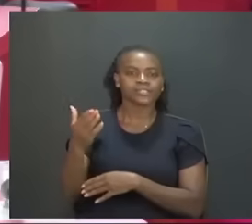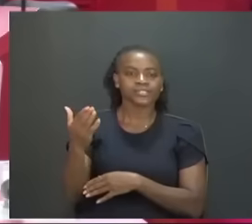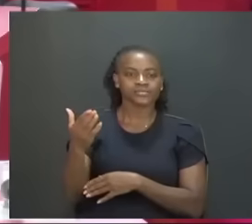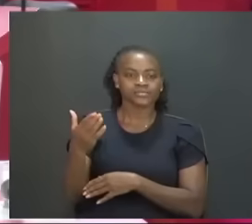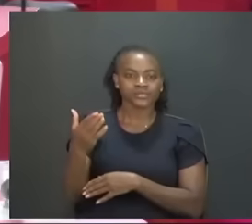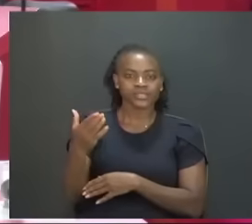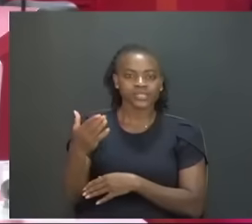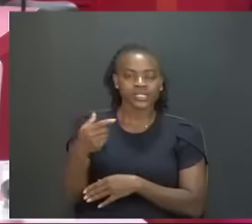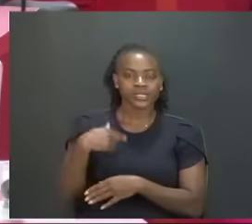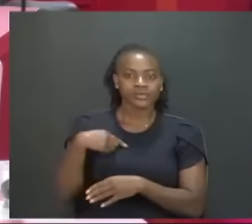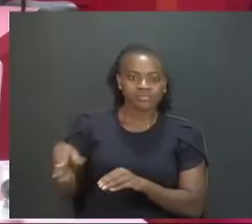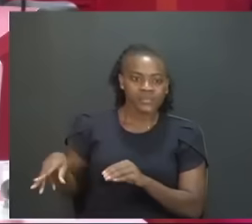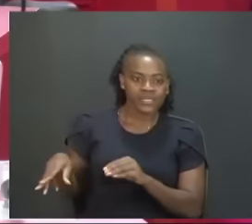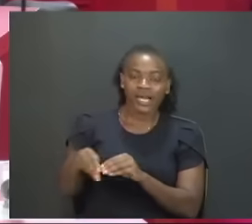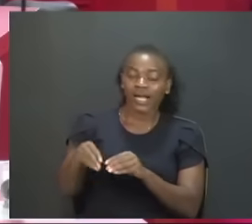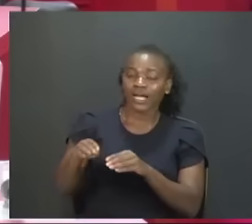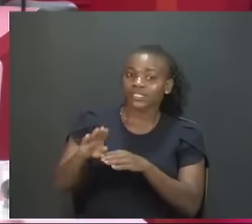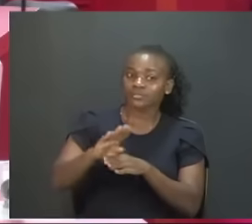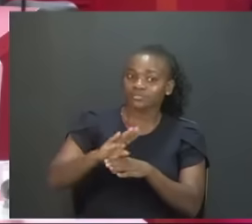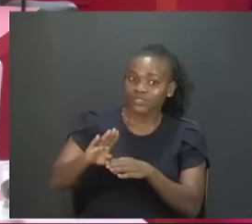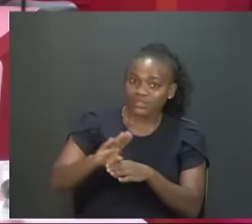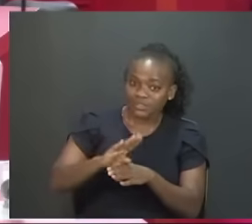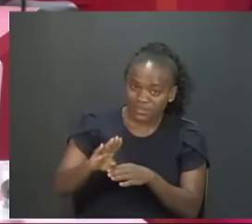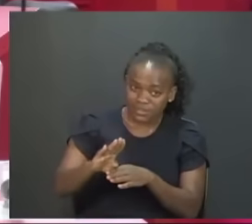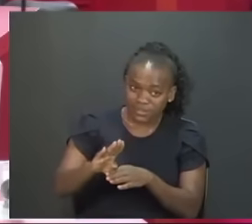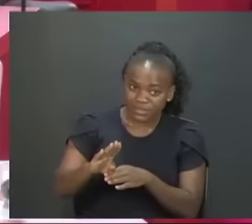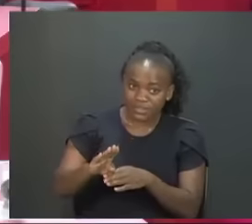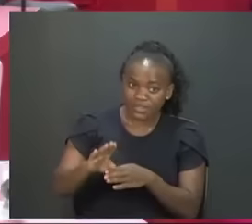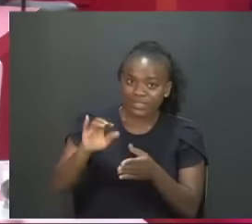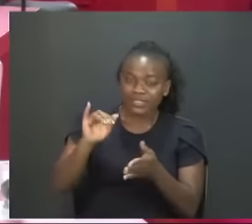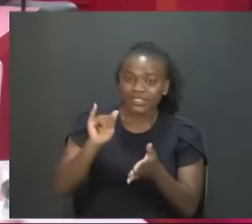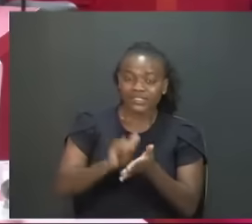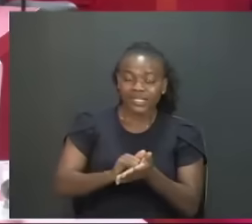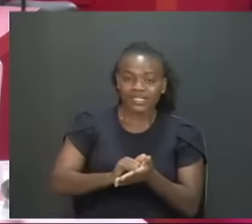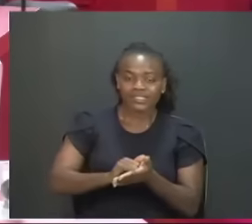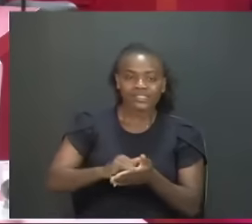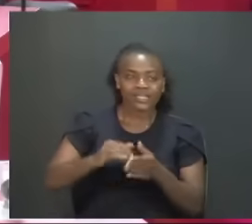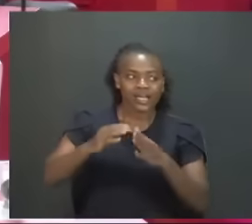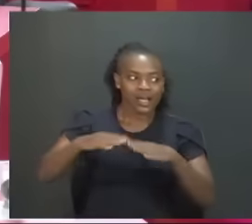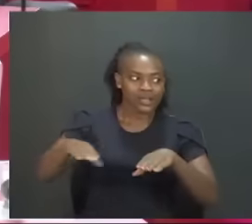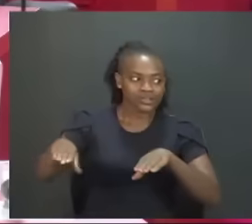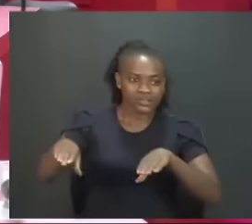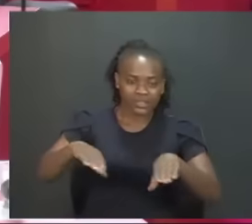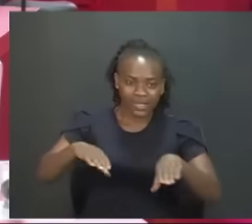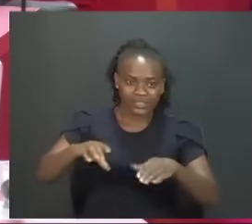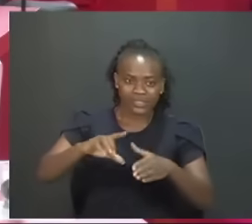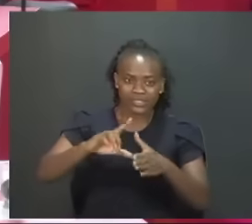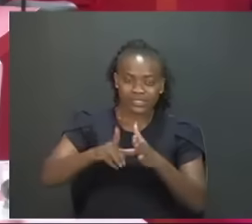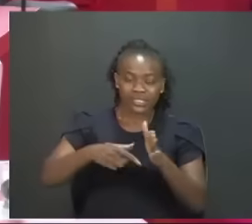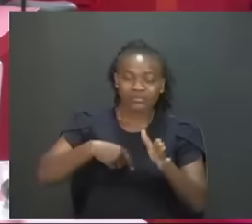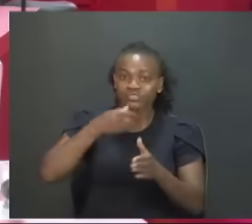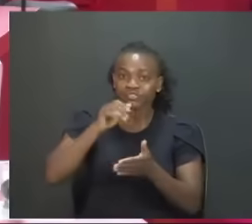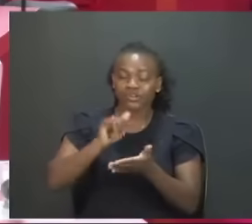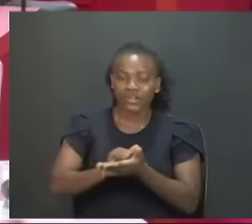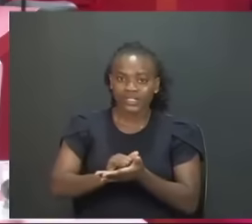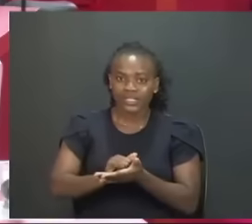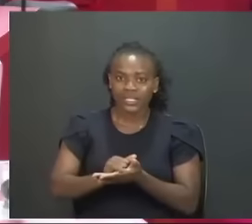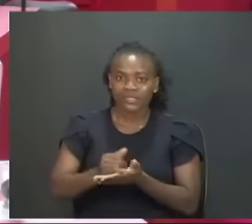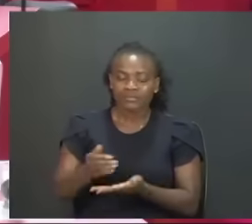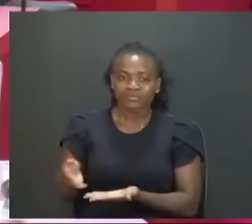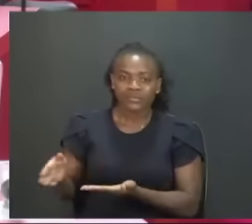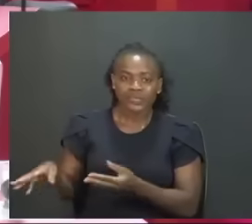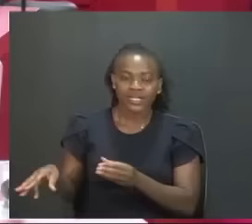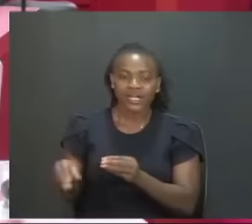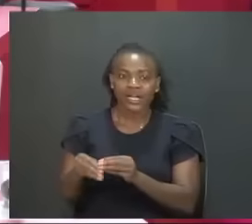is additional business that should be conducted by the House, then I make supplementary